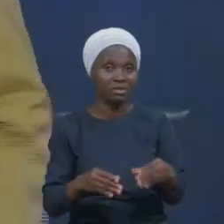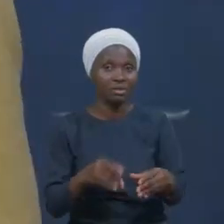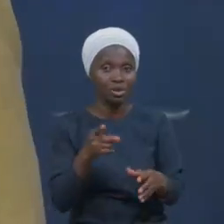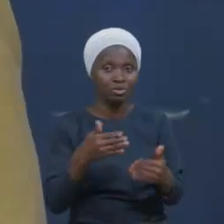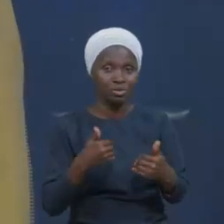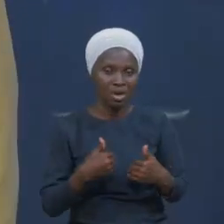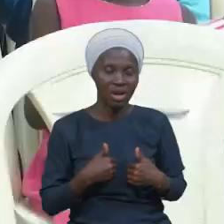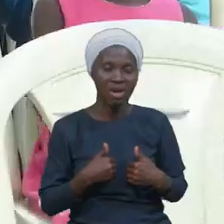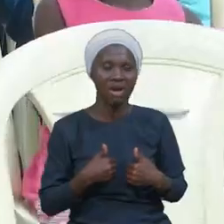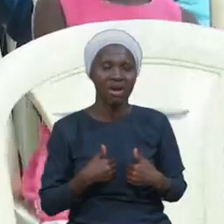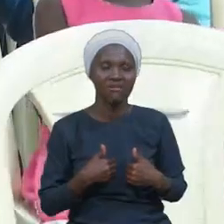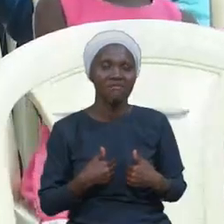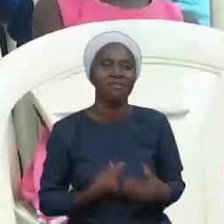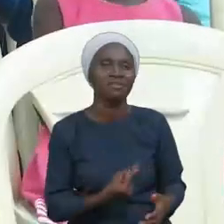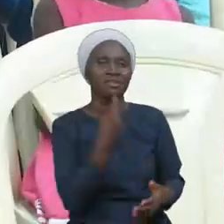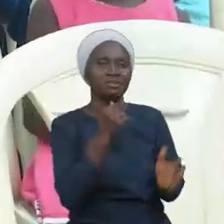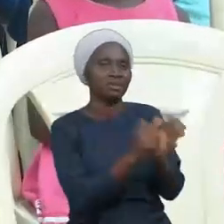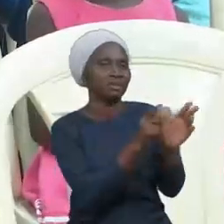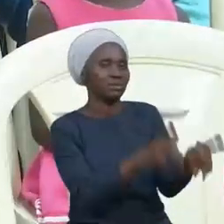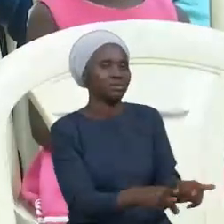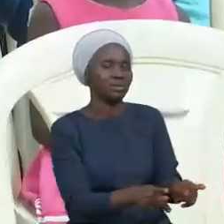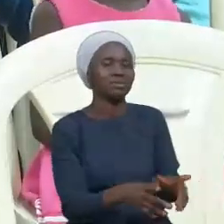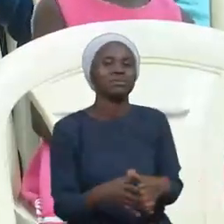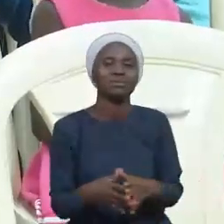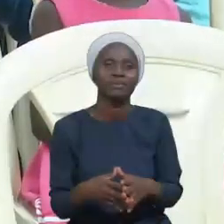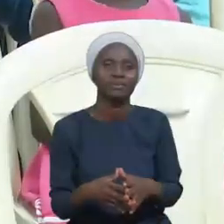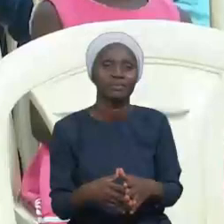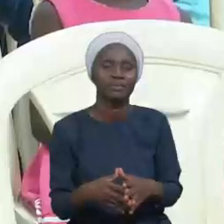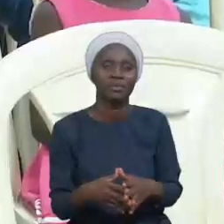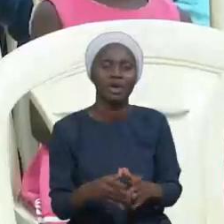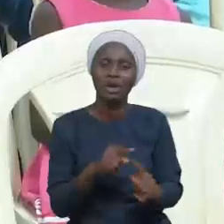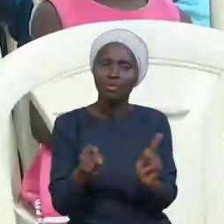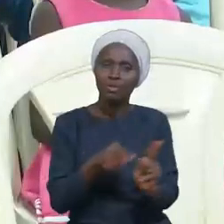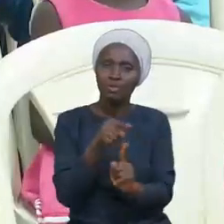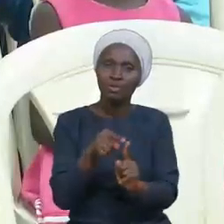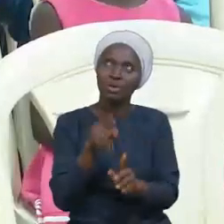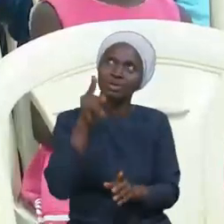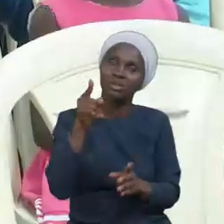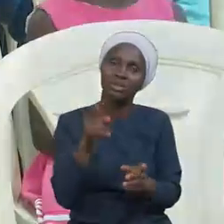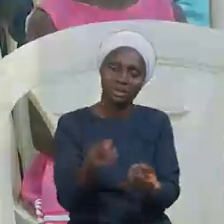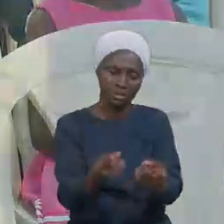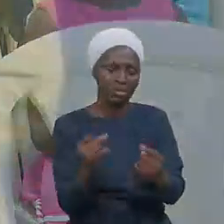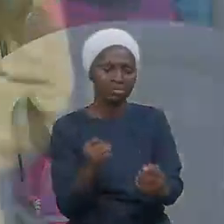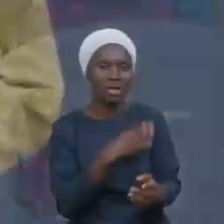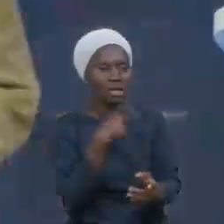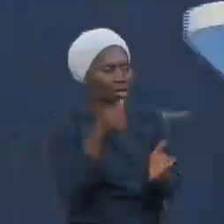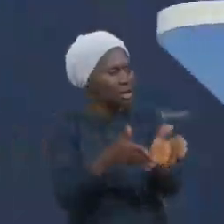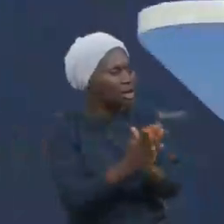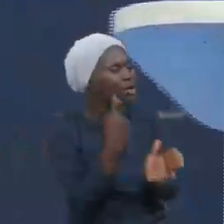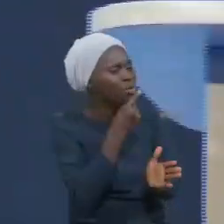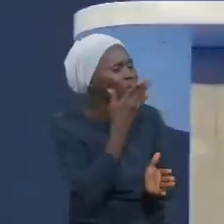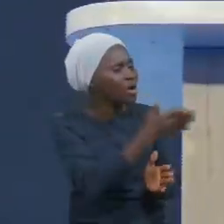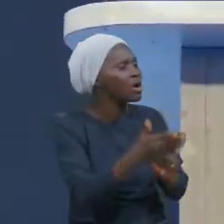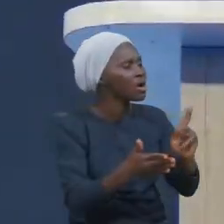the injury. That's more painful. But when he comes and you say, who is there? And he